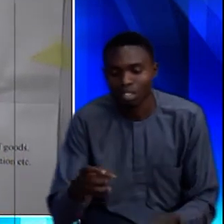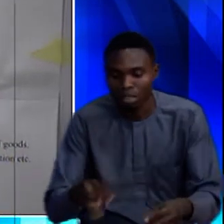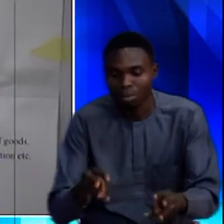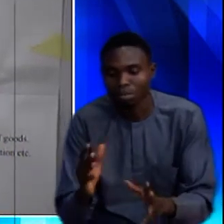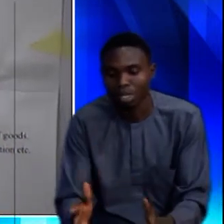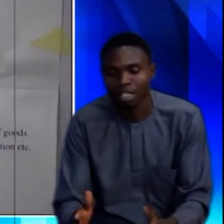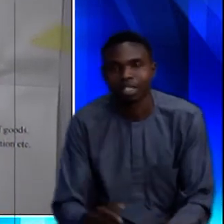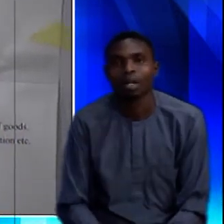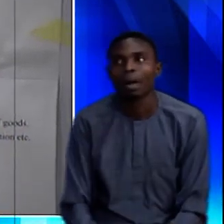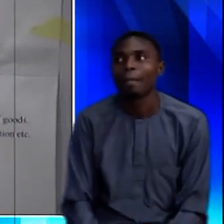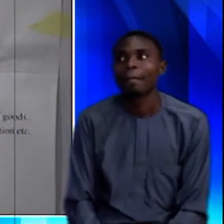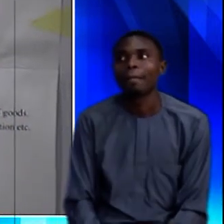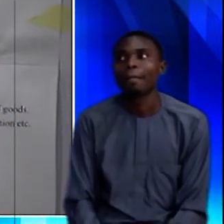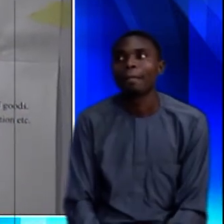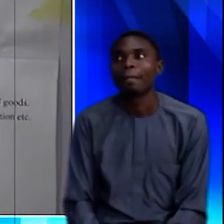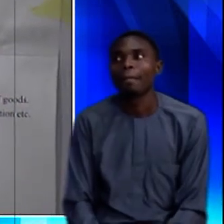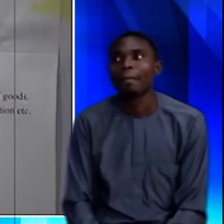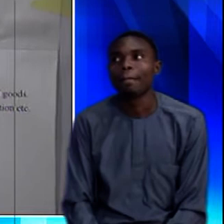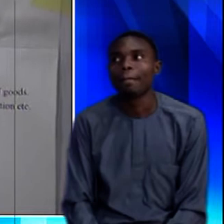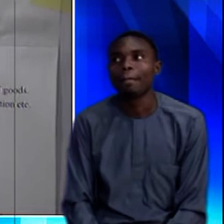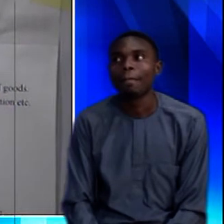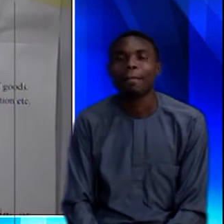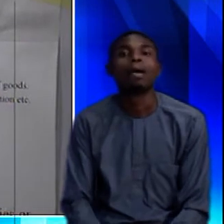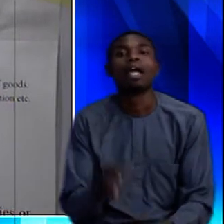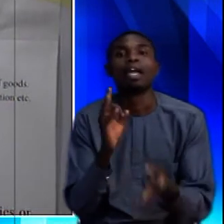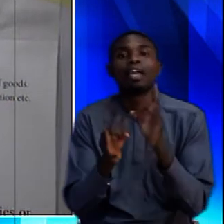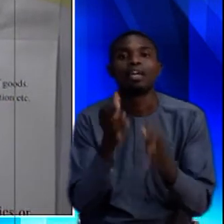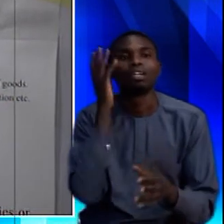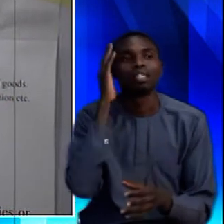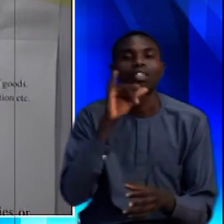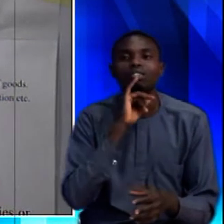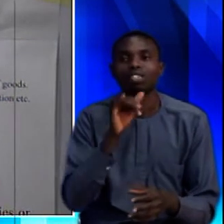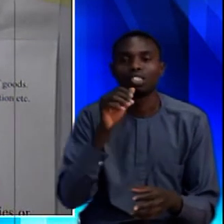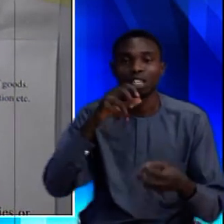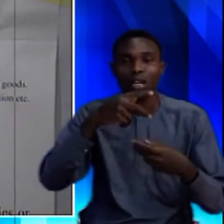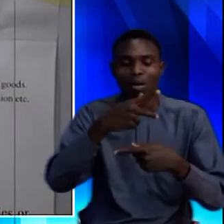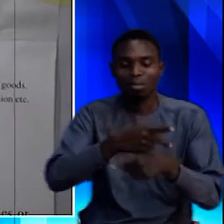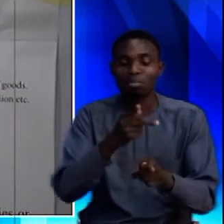want to buy some certain product, he will tell them that, no, don't use this product, use this product. Maybe it's